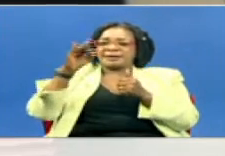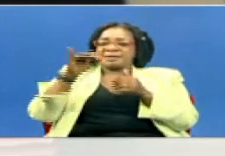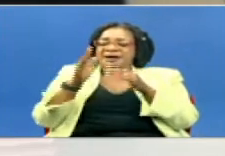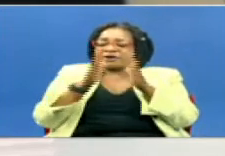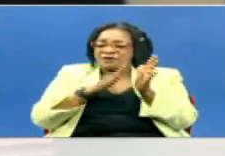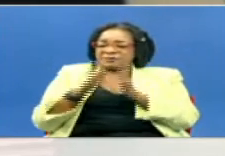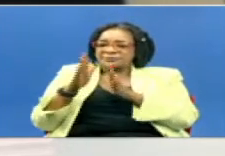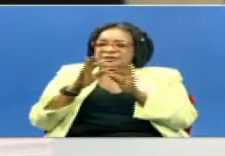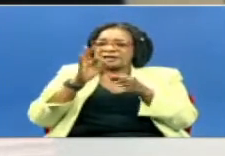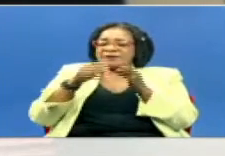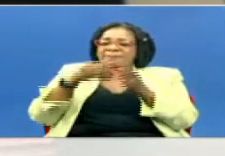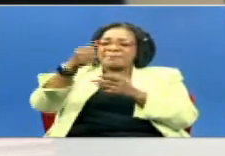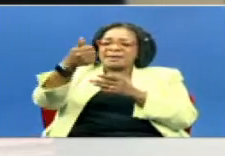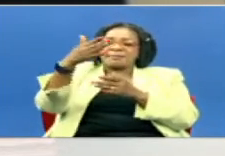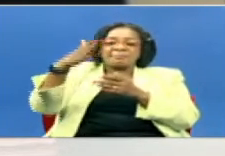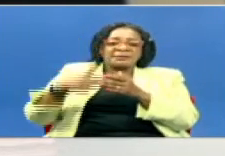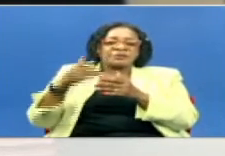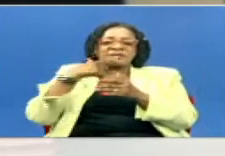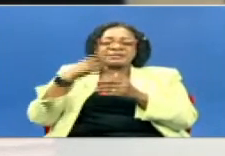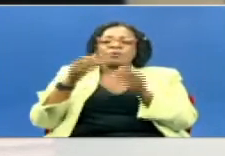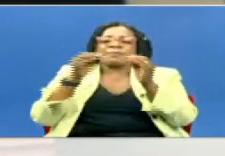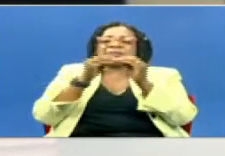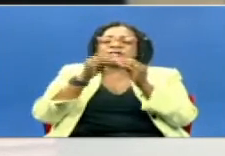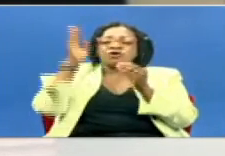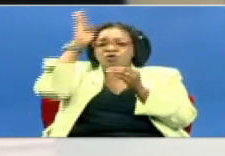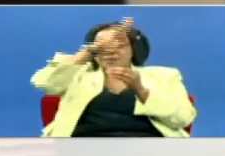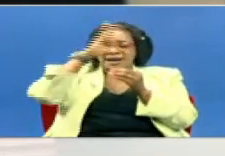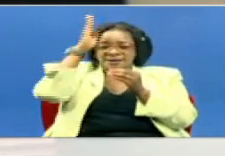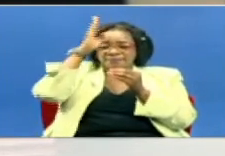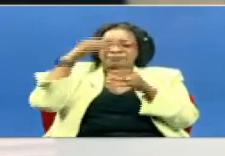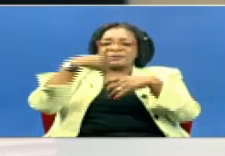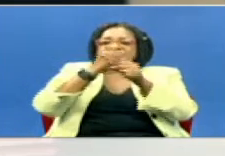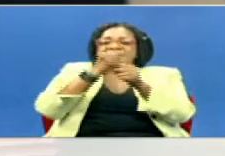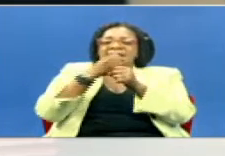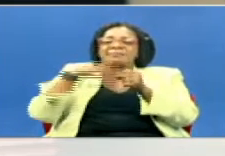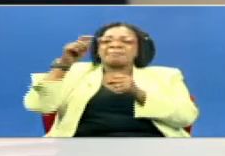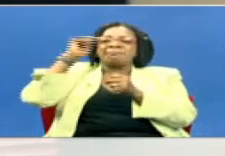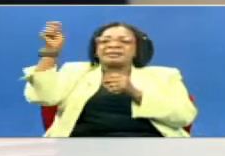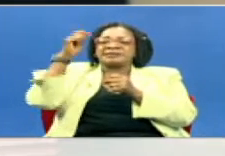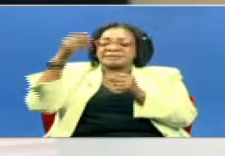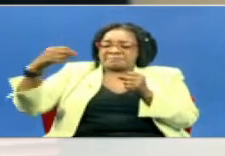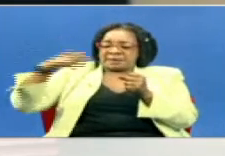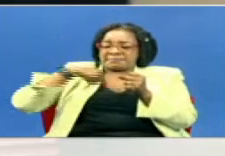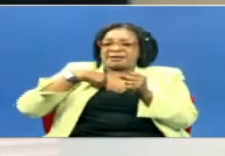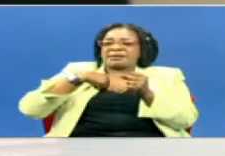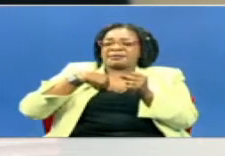pay somebody and say, let's meet in Dubai, you make me president, pay me,